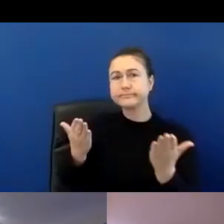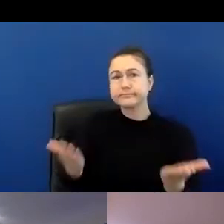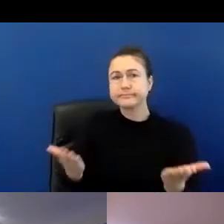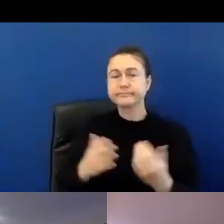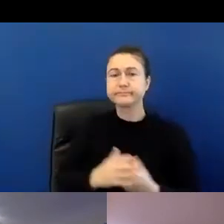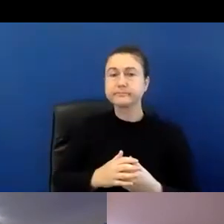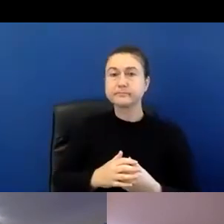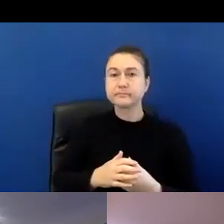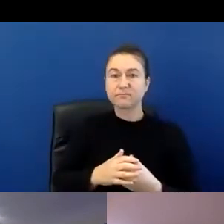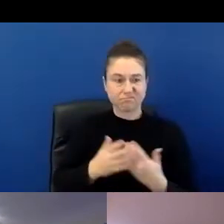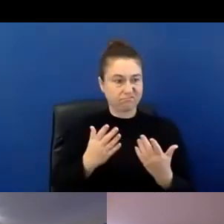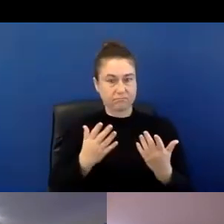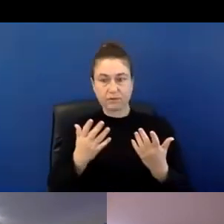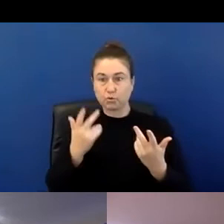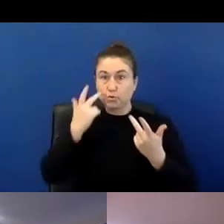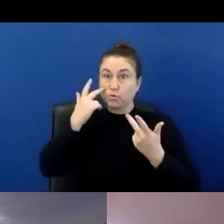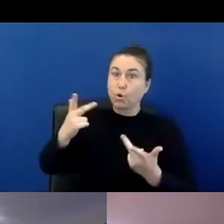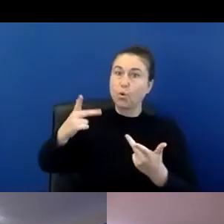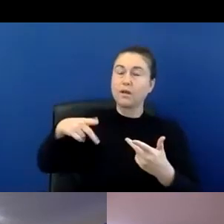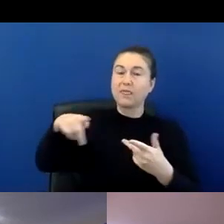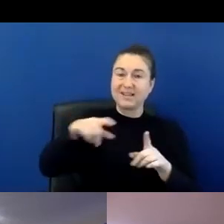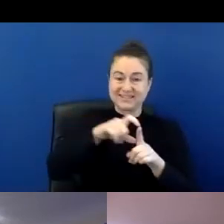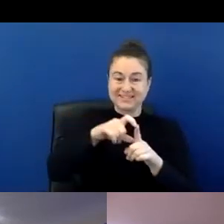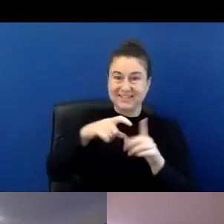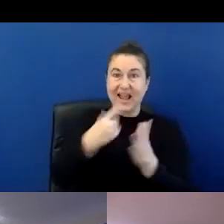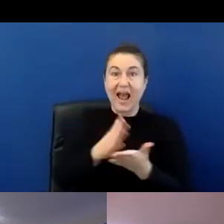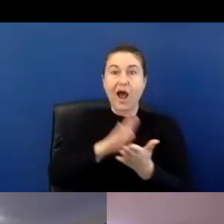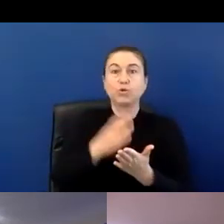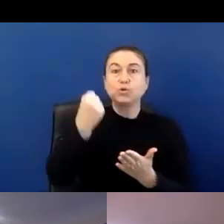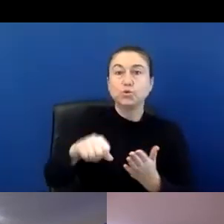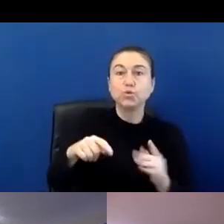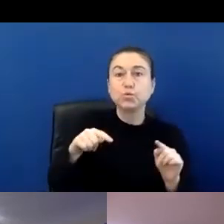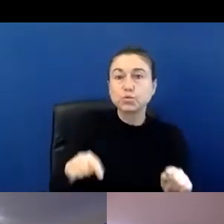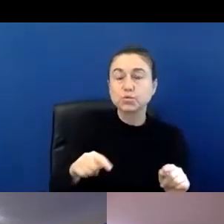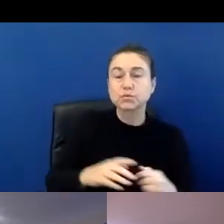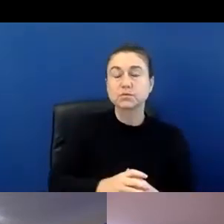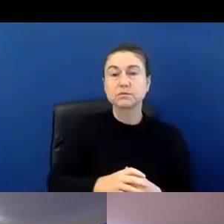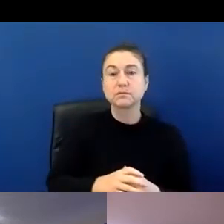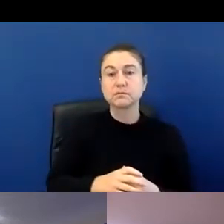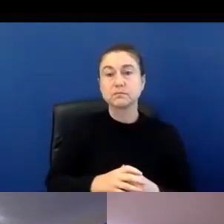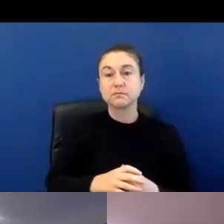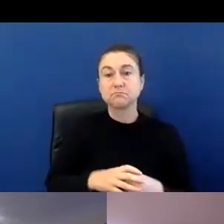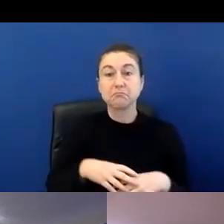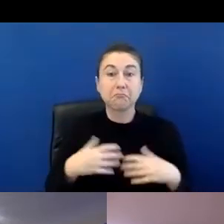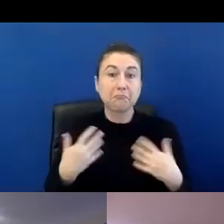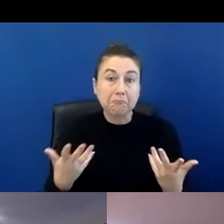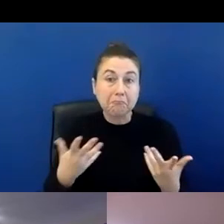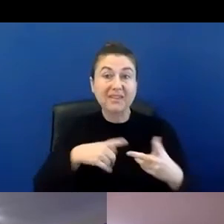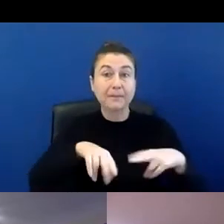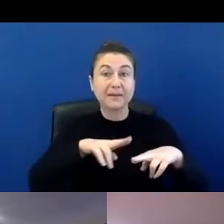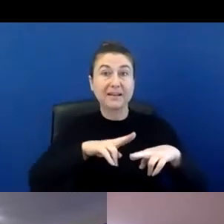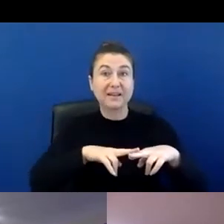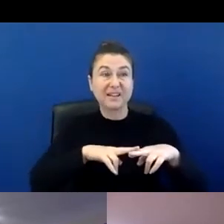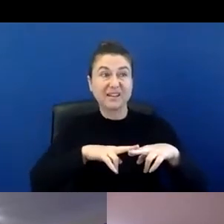in terms of the operation of the DDA, but whether it actually gives